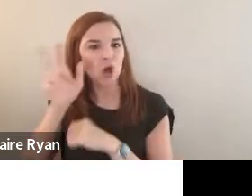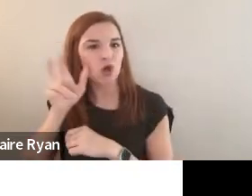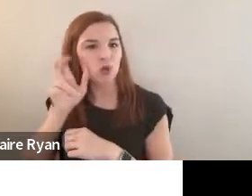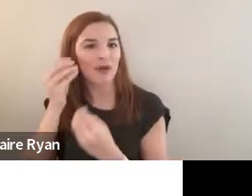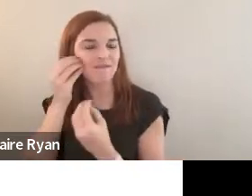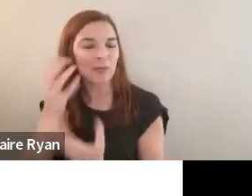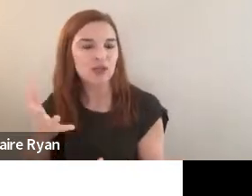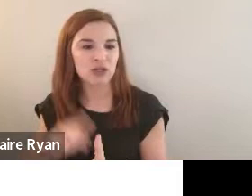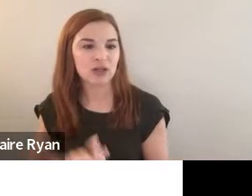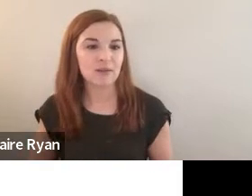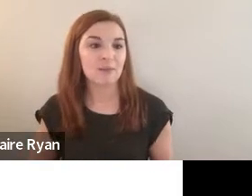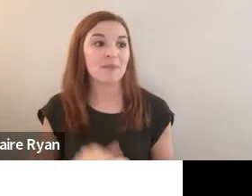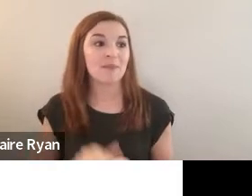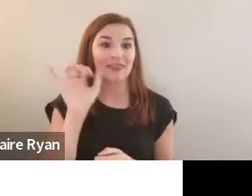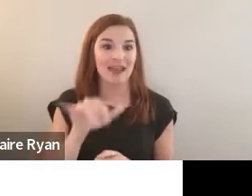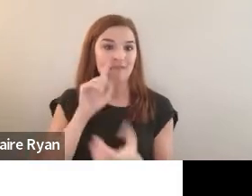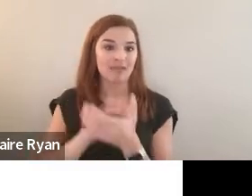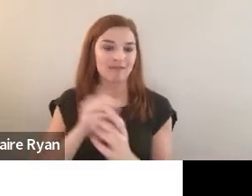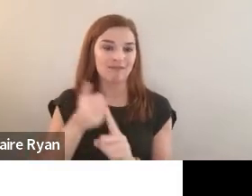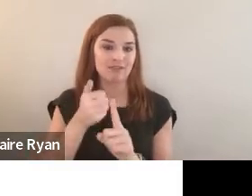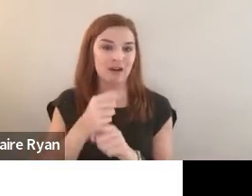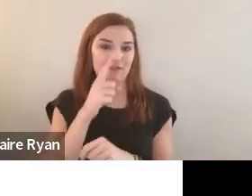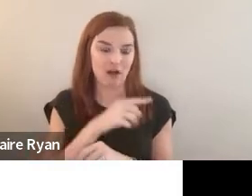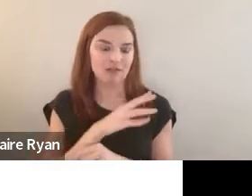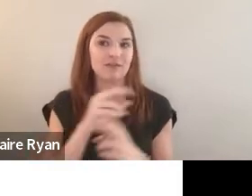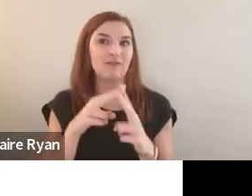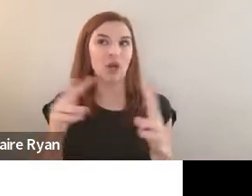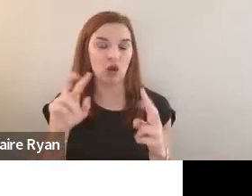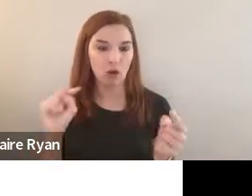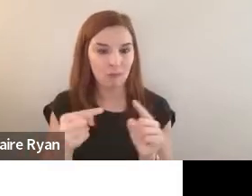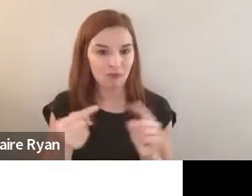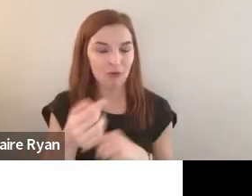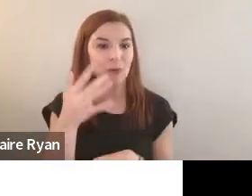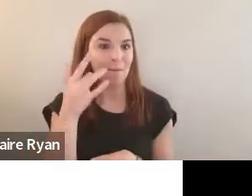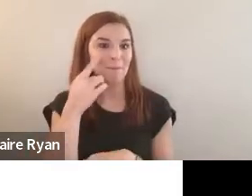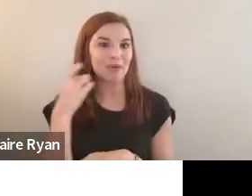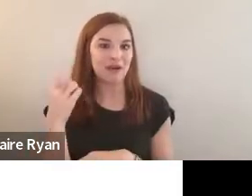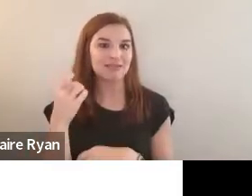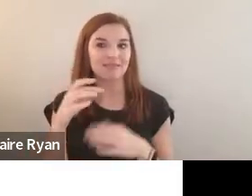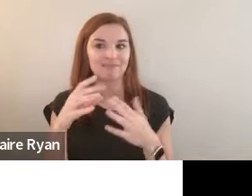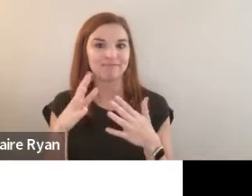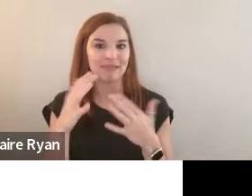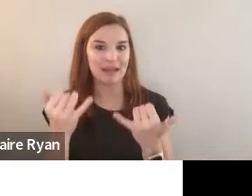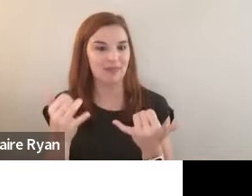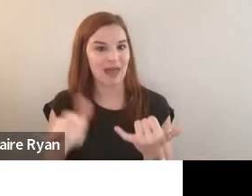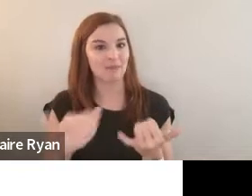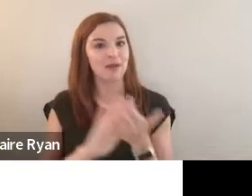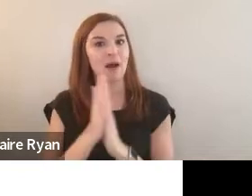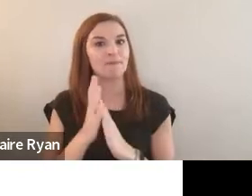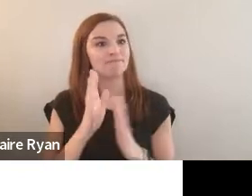The fact that they're deaf means language delay automatically. And that belief itself is false and it's very